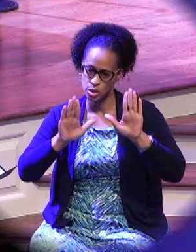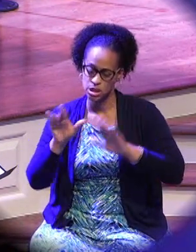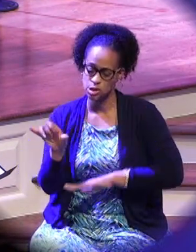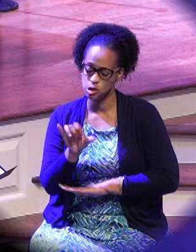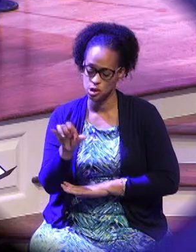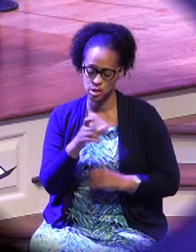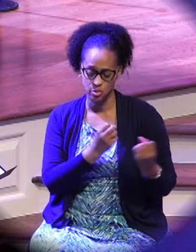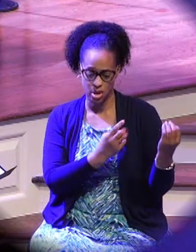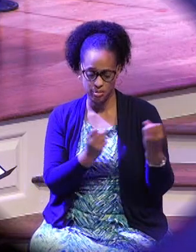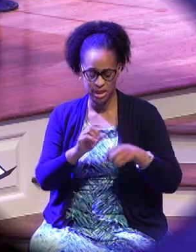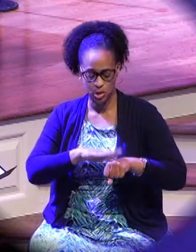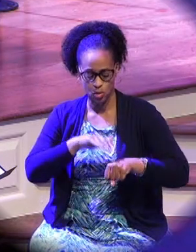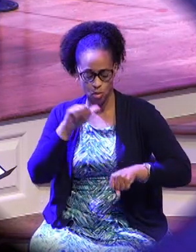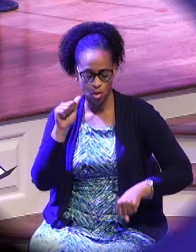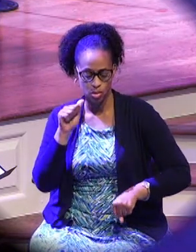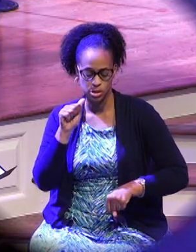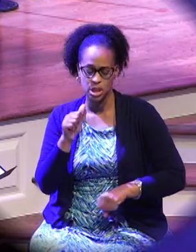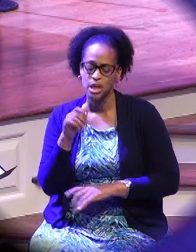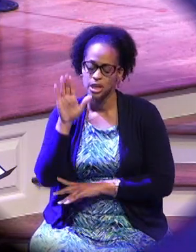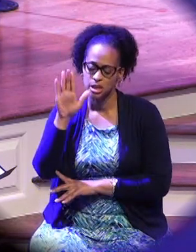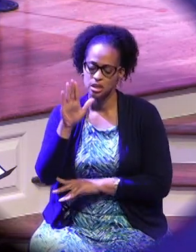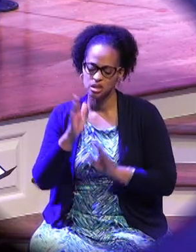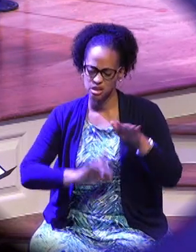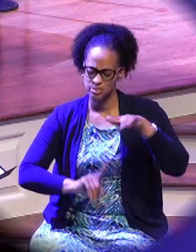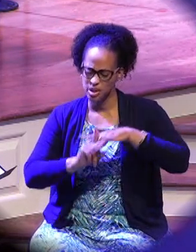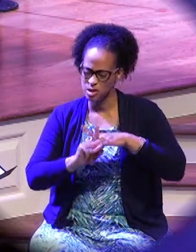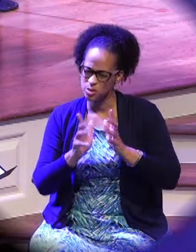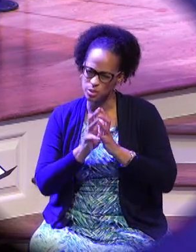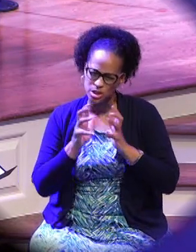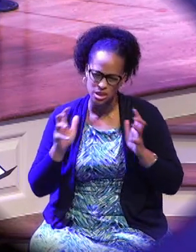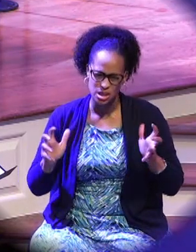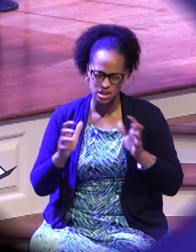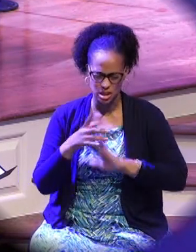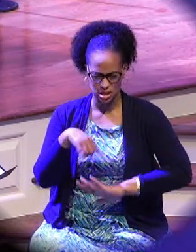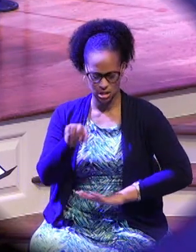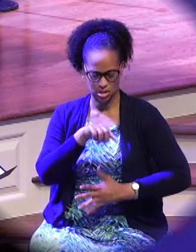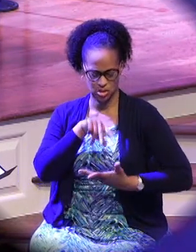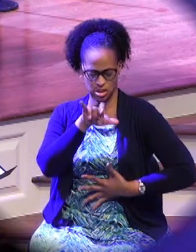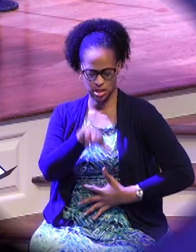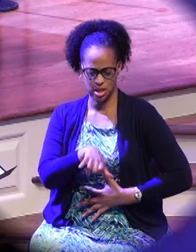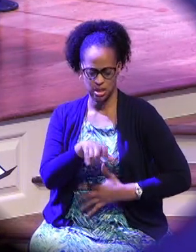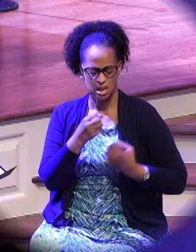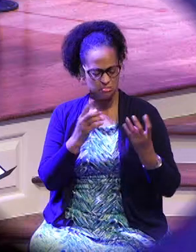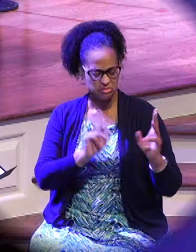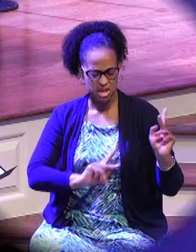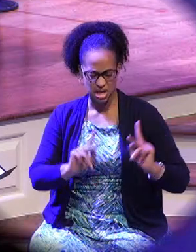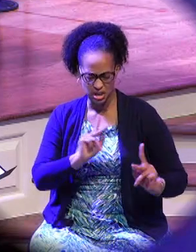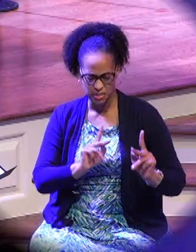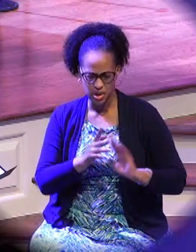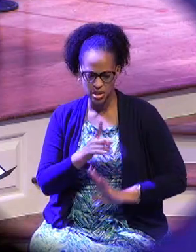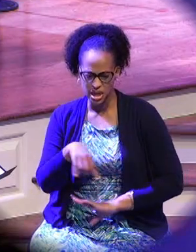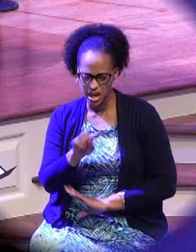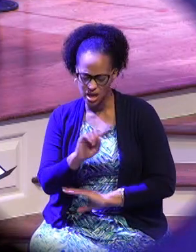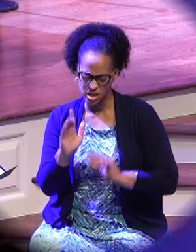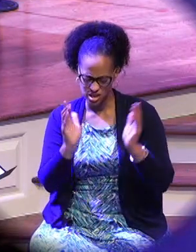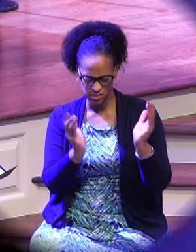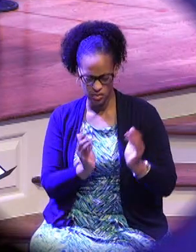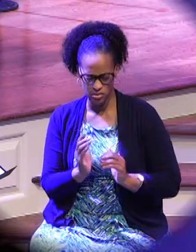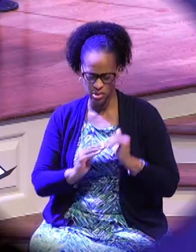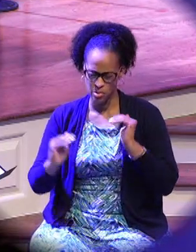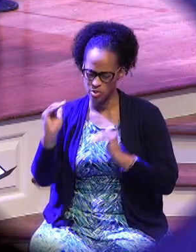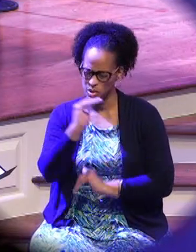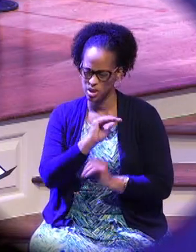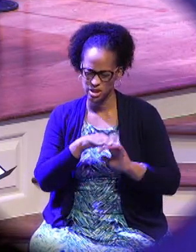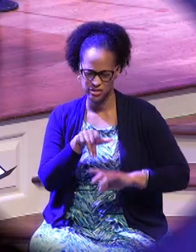many who were appalled at him, his appearance was so disfigured beyond that of any human being, and his form marred beyond